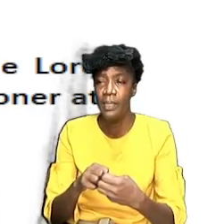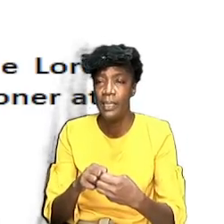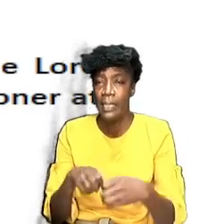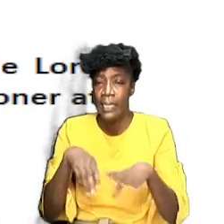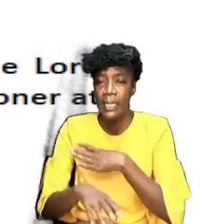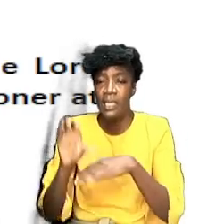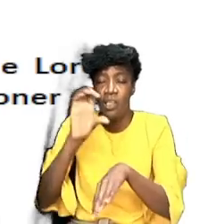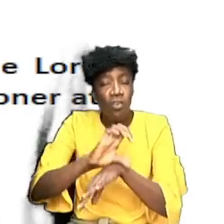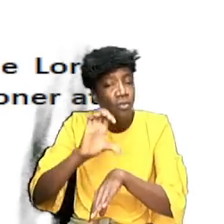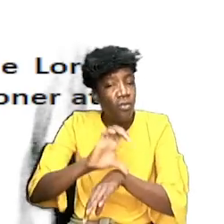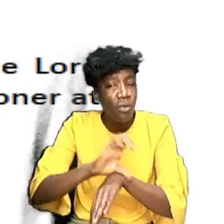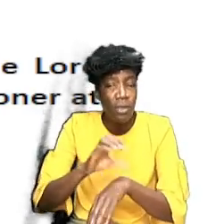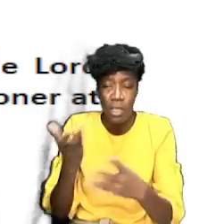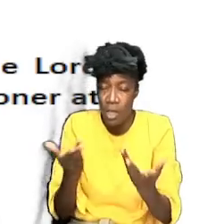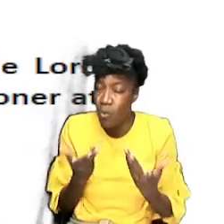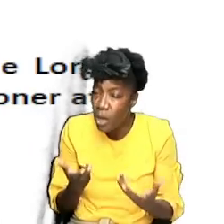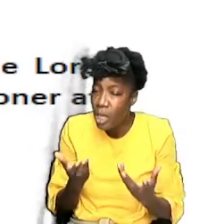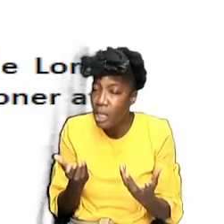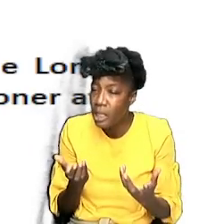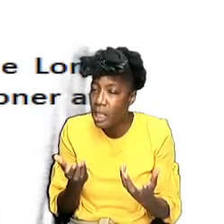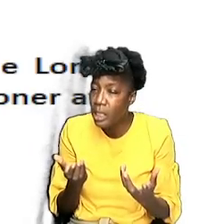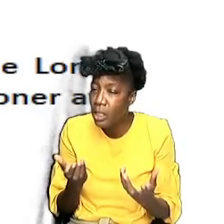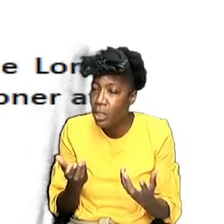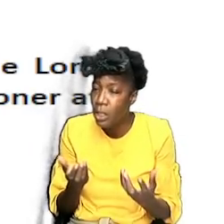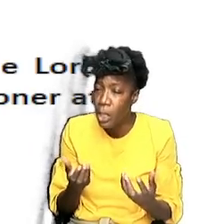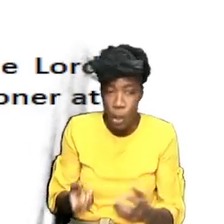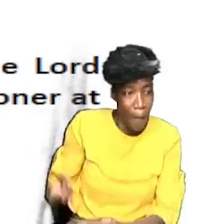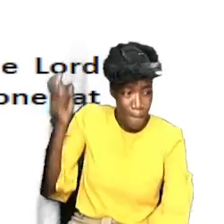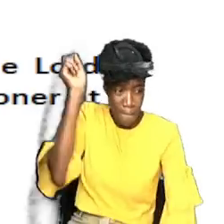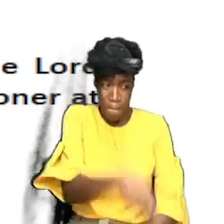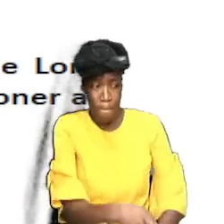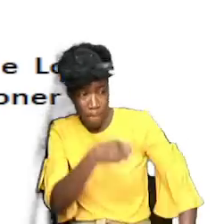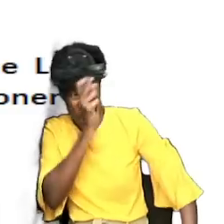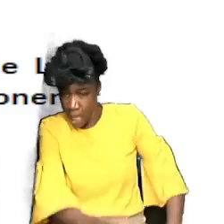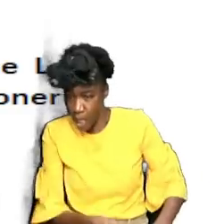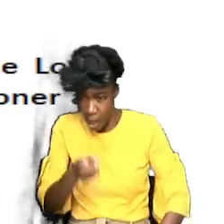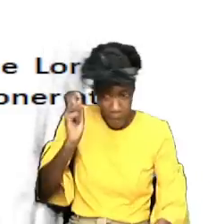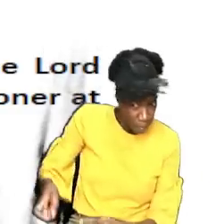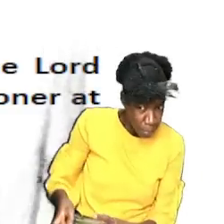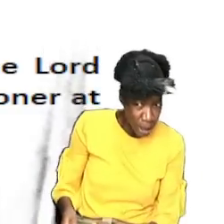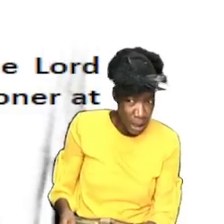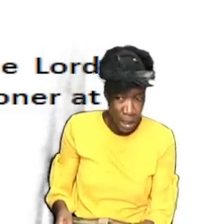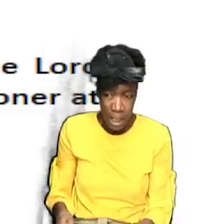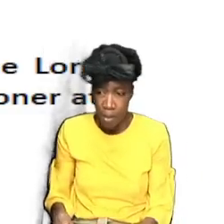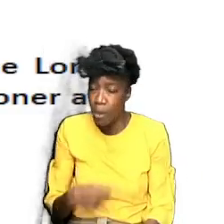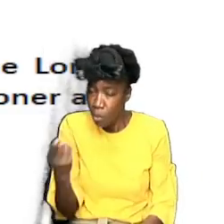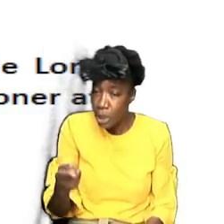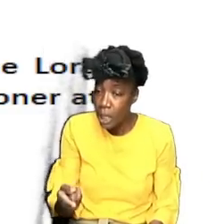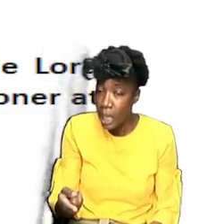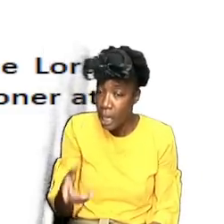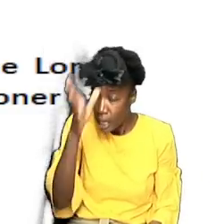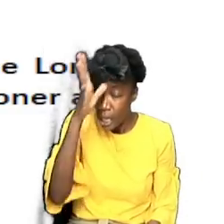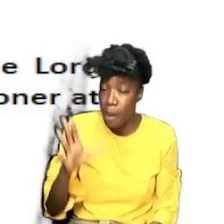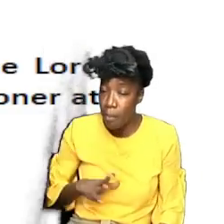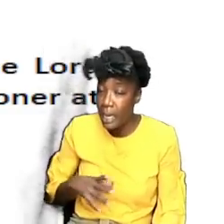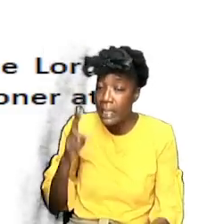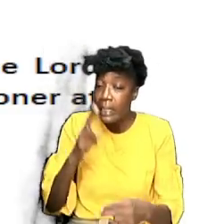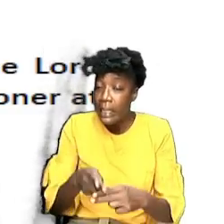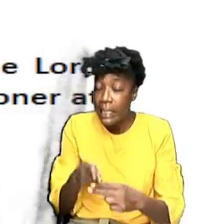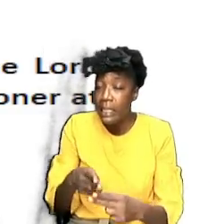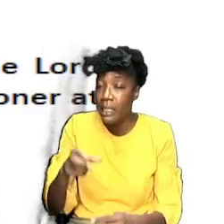And as a matter of fact, they wanted even to beat them. And it was this guy by the name of Gaius, amen,